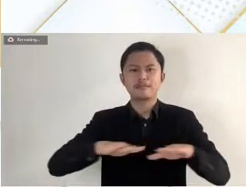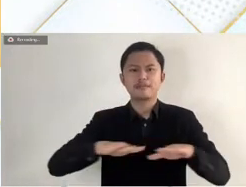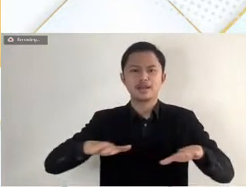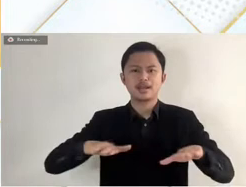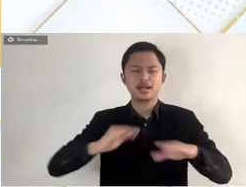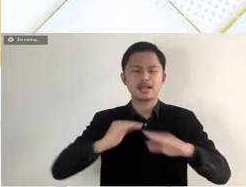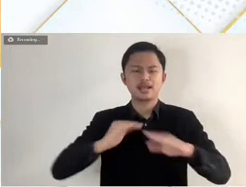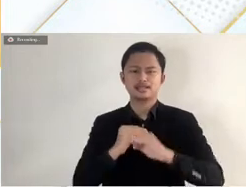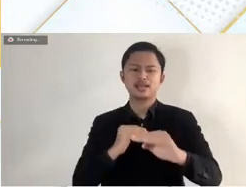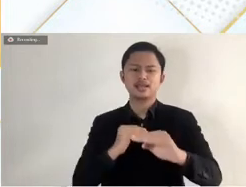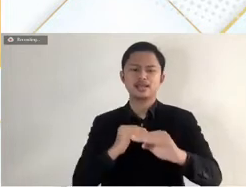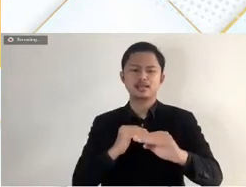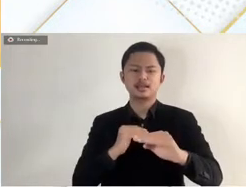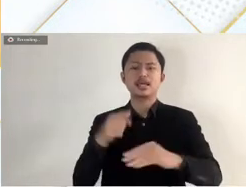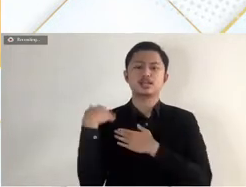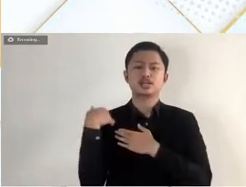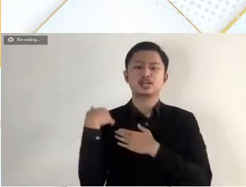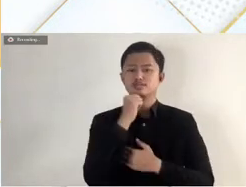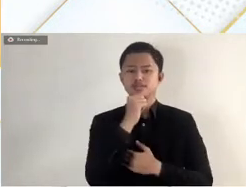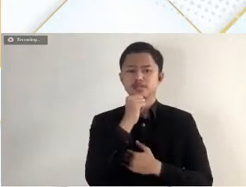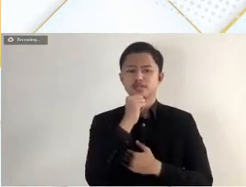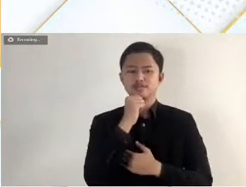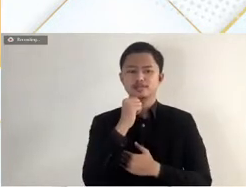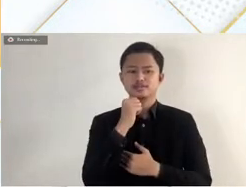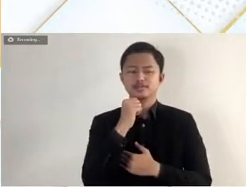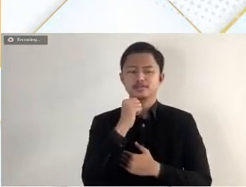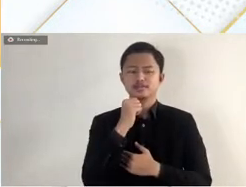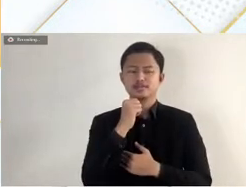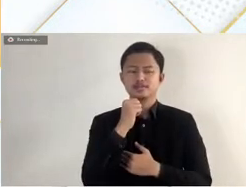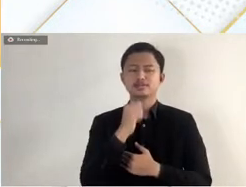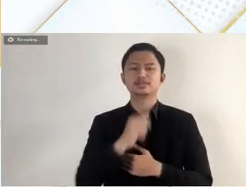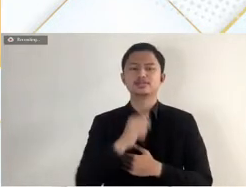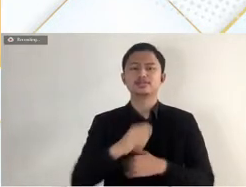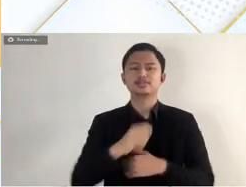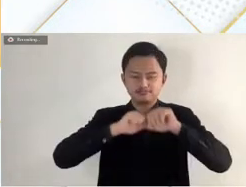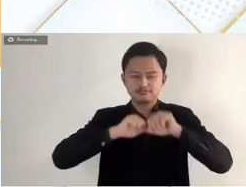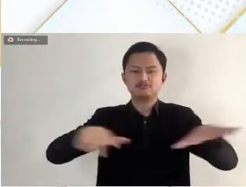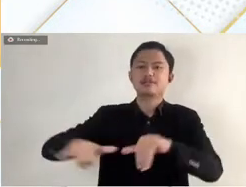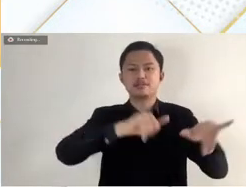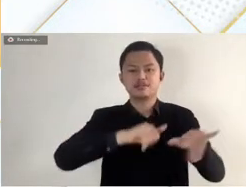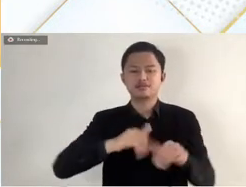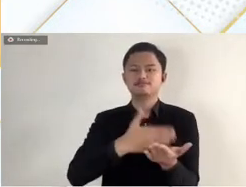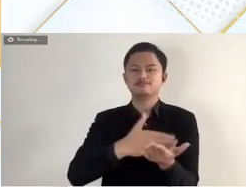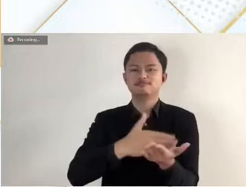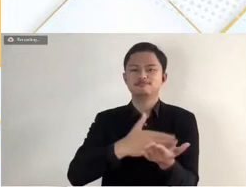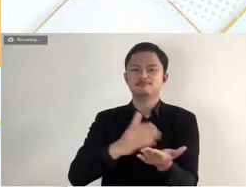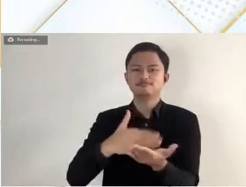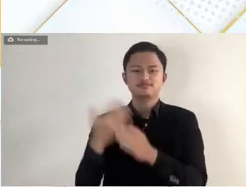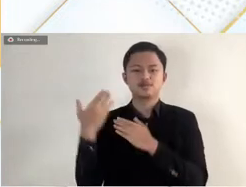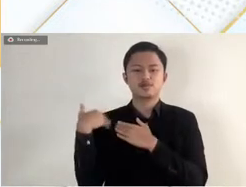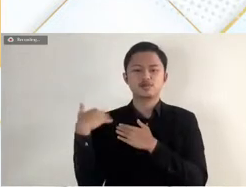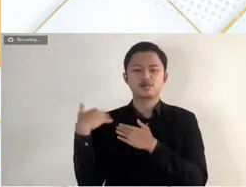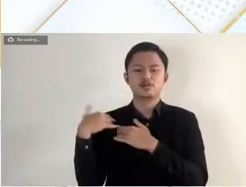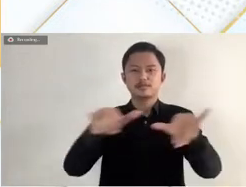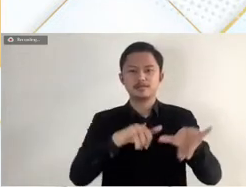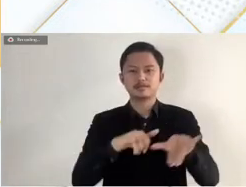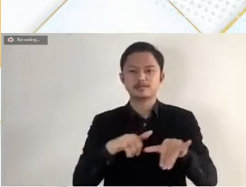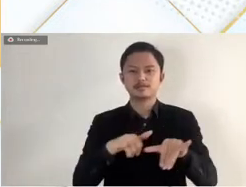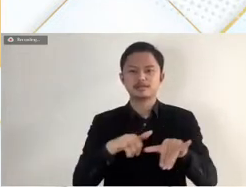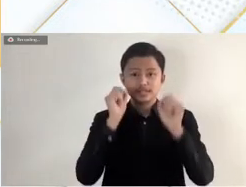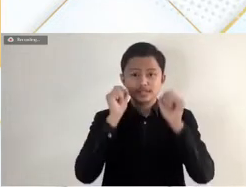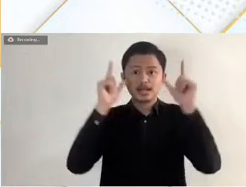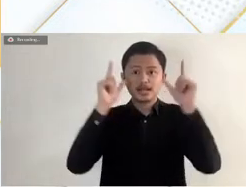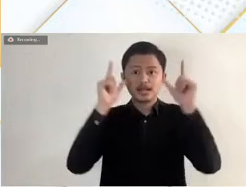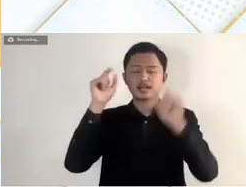is a responsibility that must be shared together. Furthermore, we are mindful that climate change has